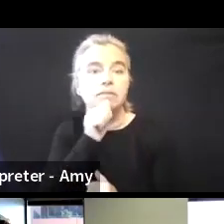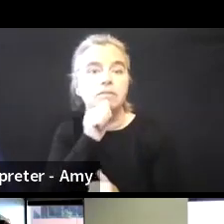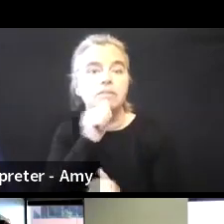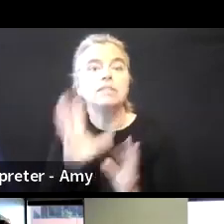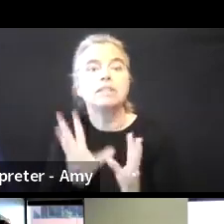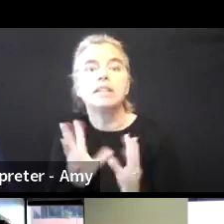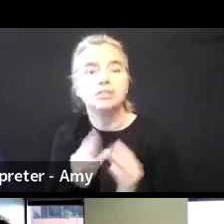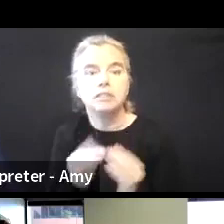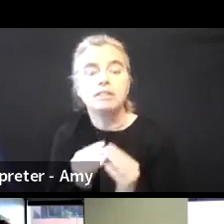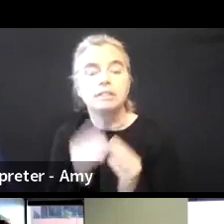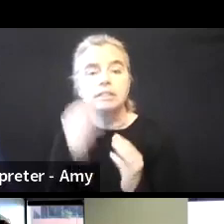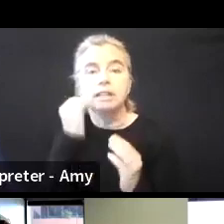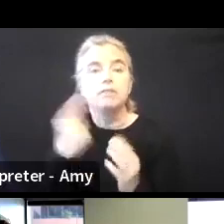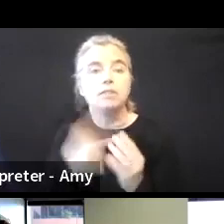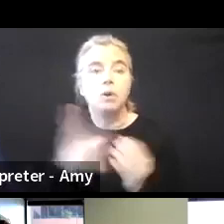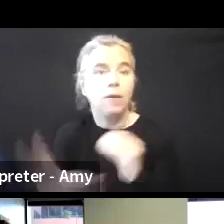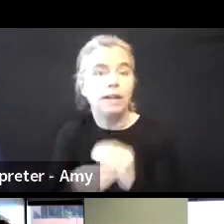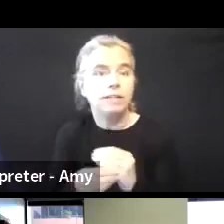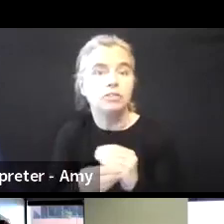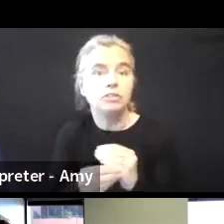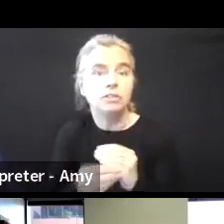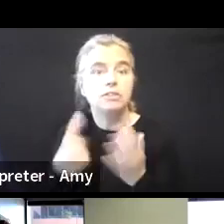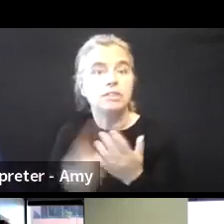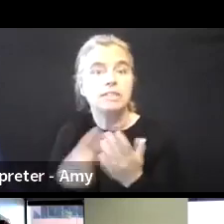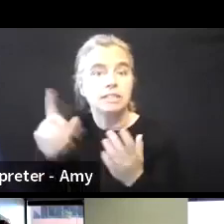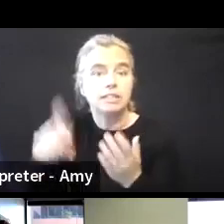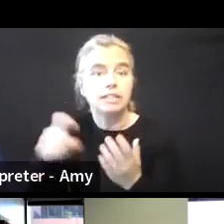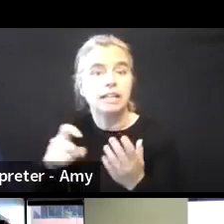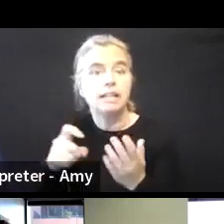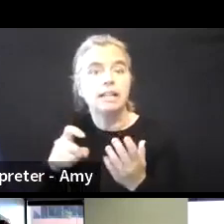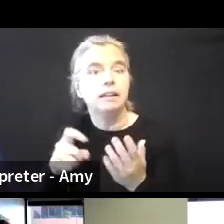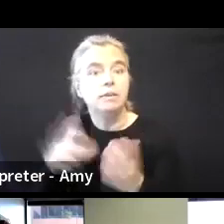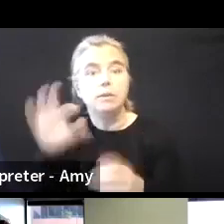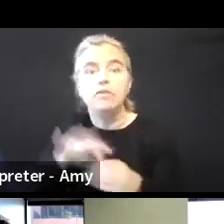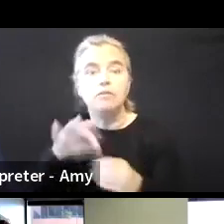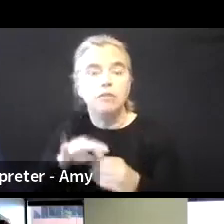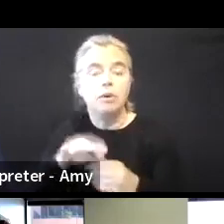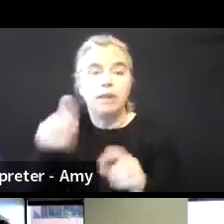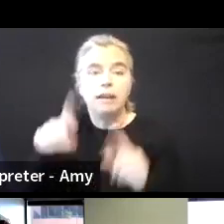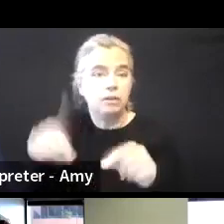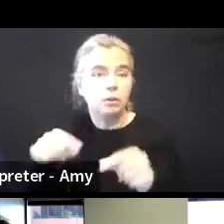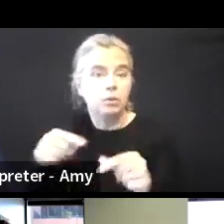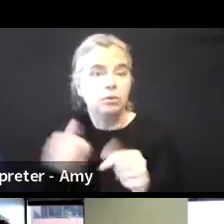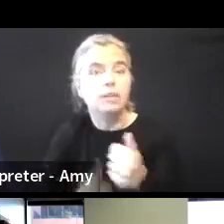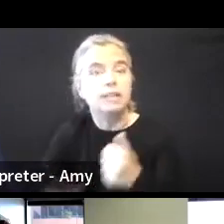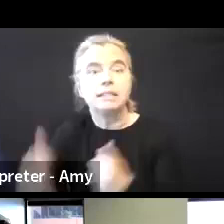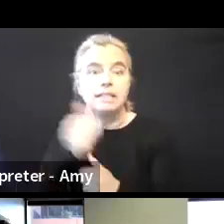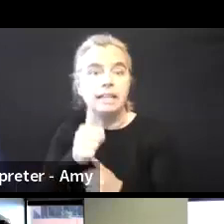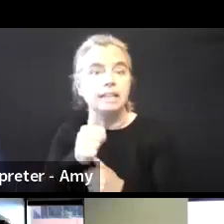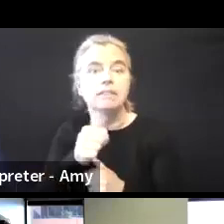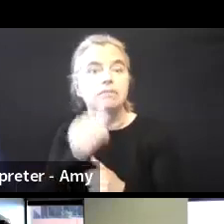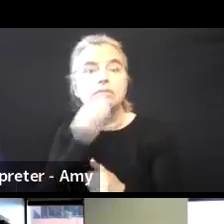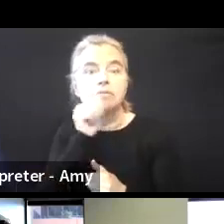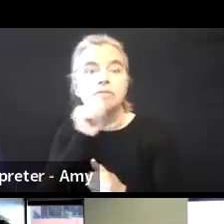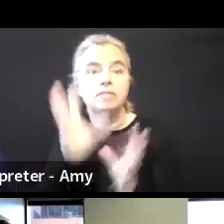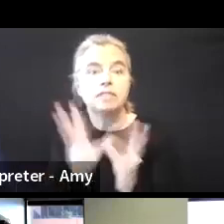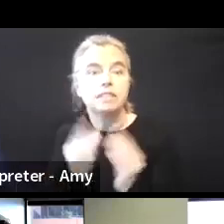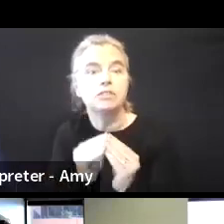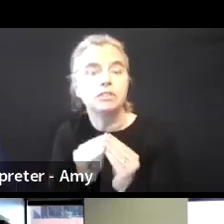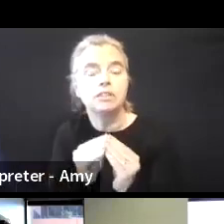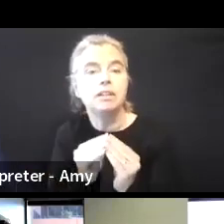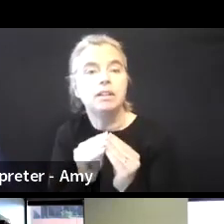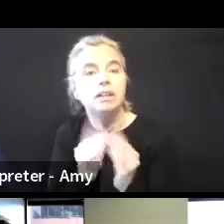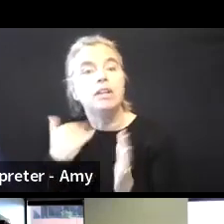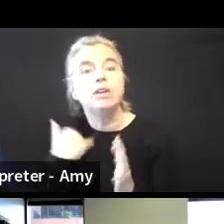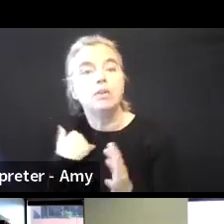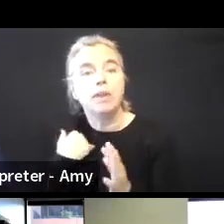needed, the committee could vote without going into executive session. Do I have a motion to approve